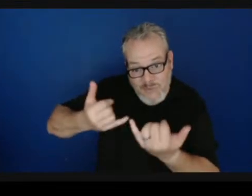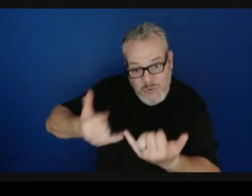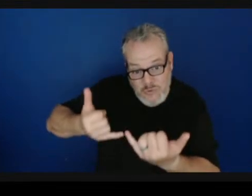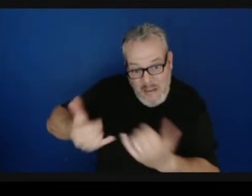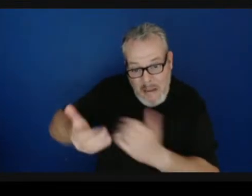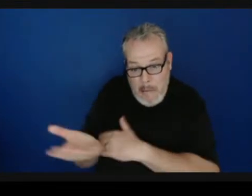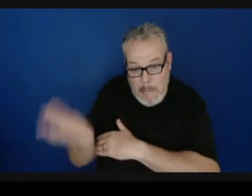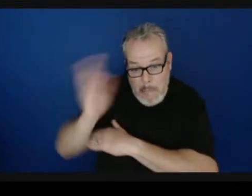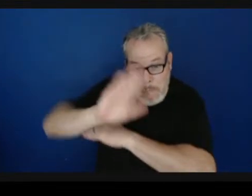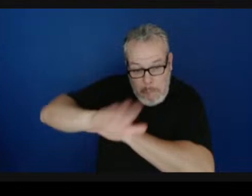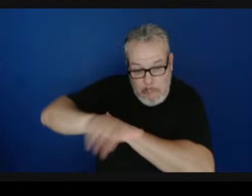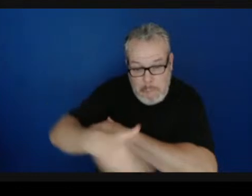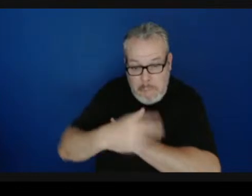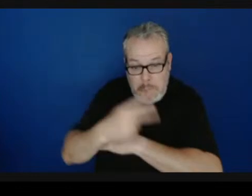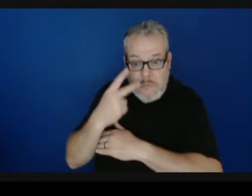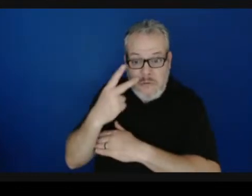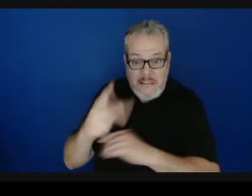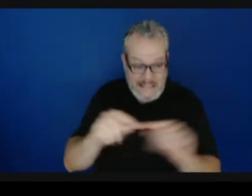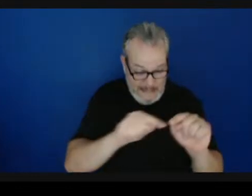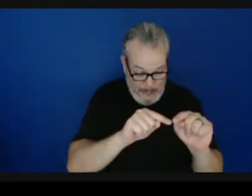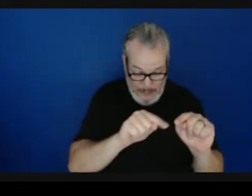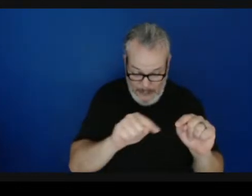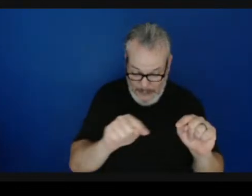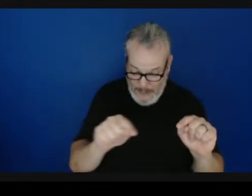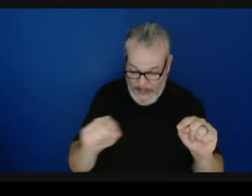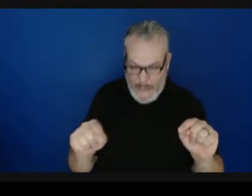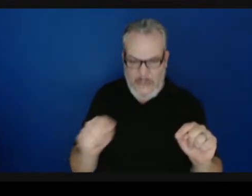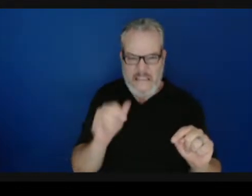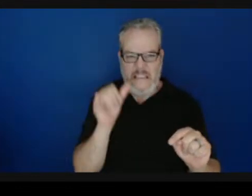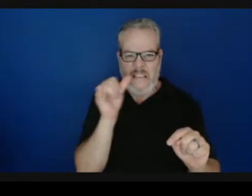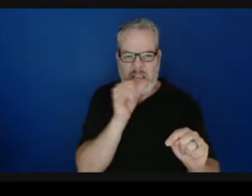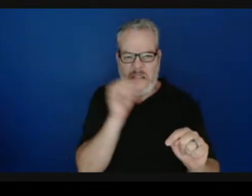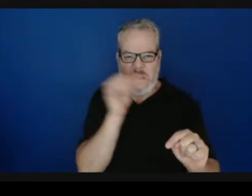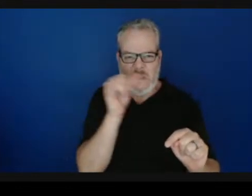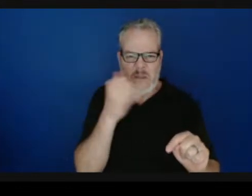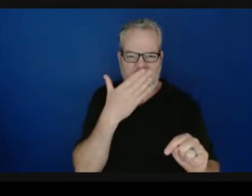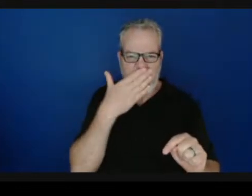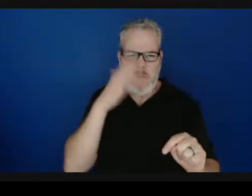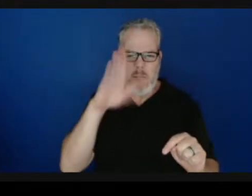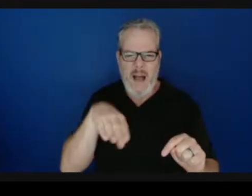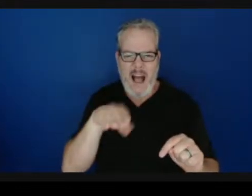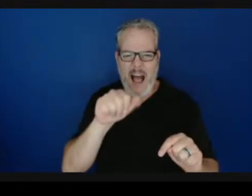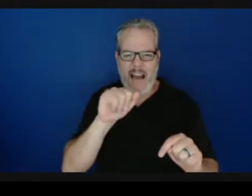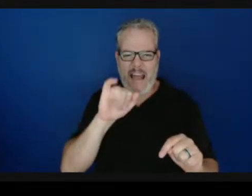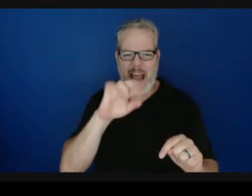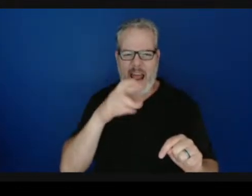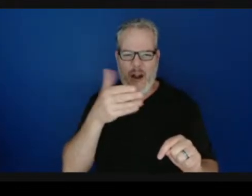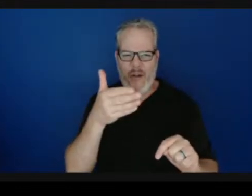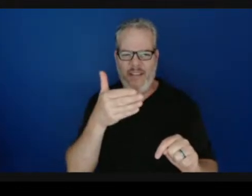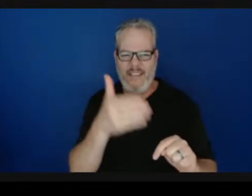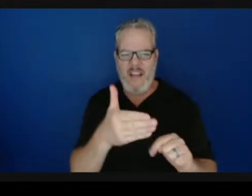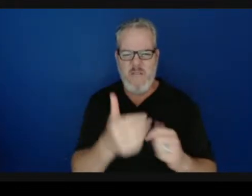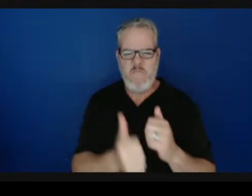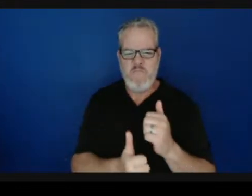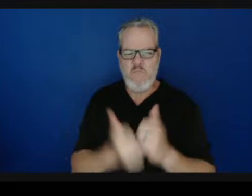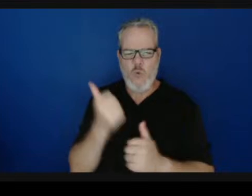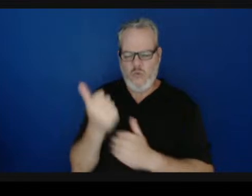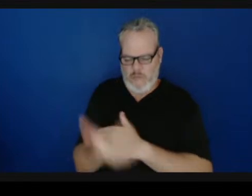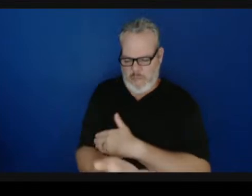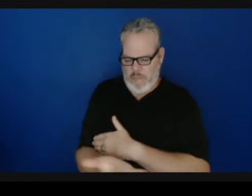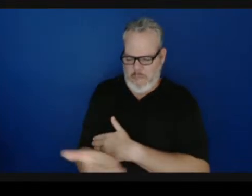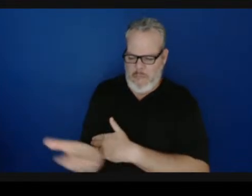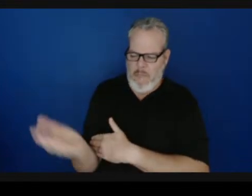you'll see that it's been quite bad air down there for much of the day. And not just today, but even back to yesterday afternoon as